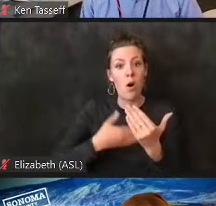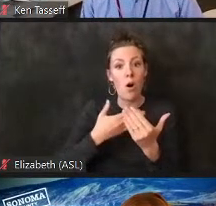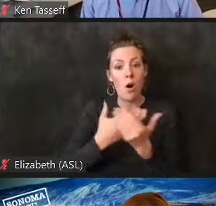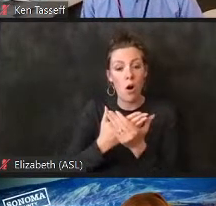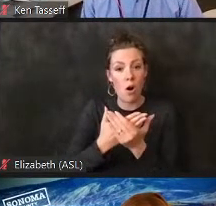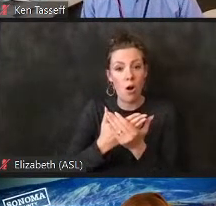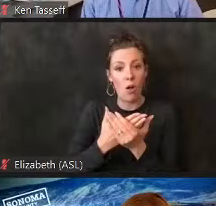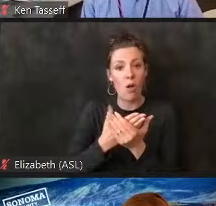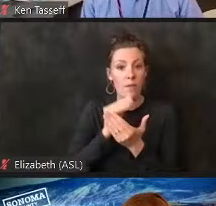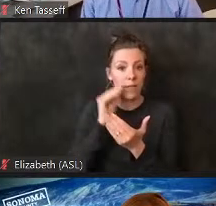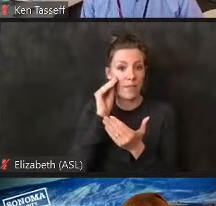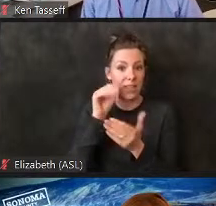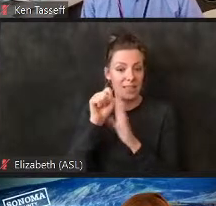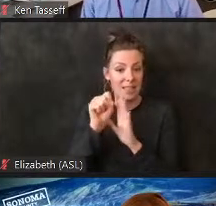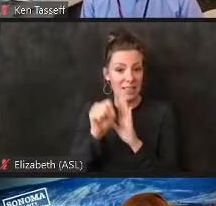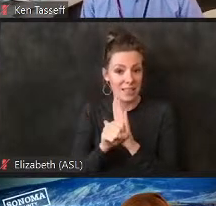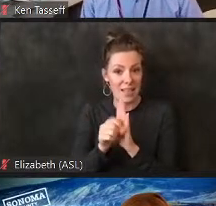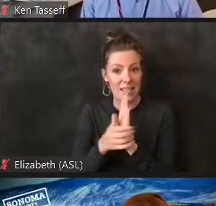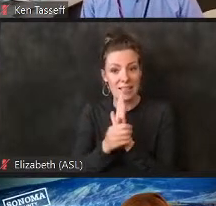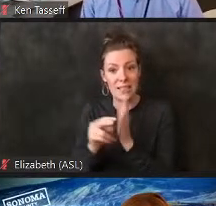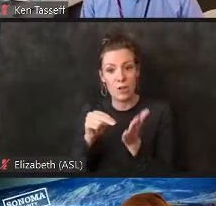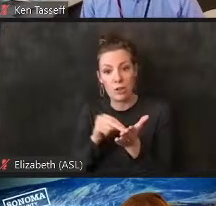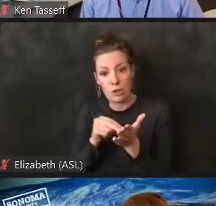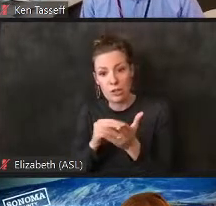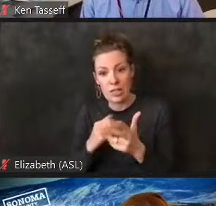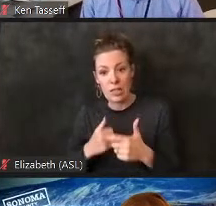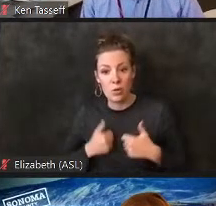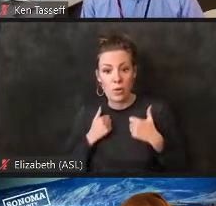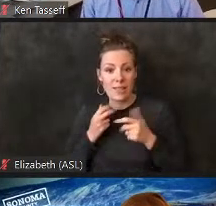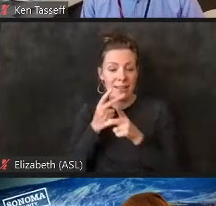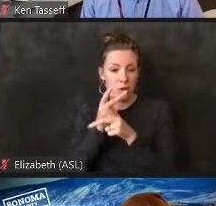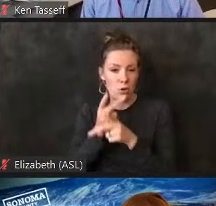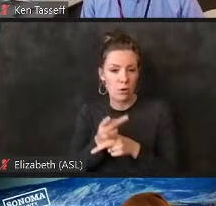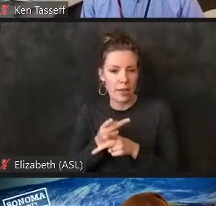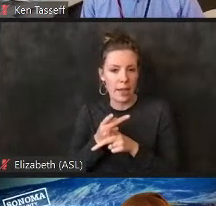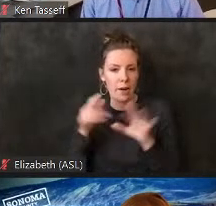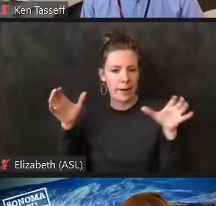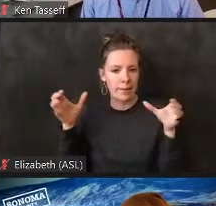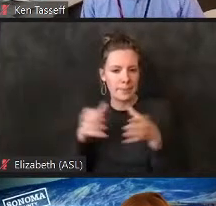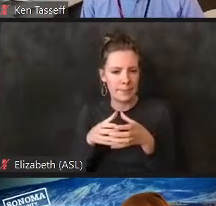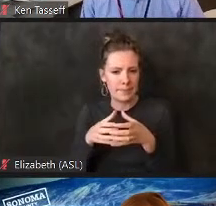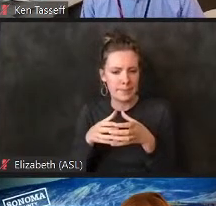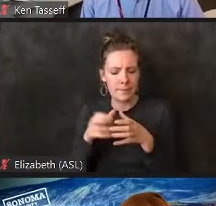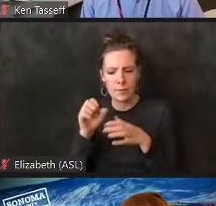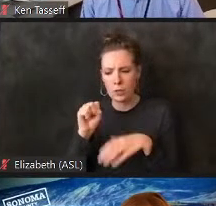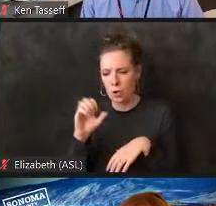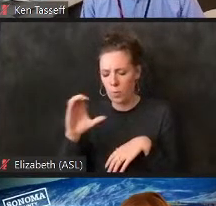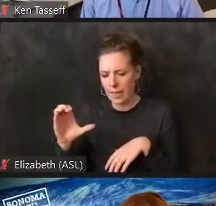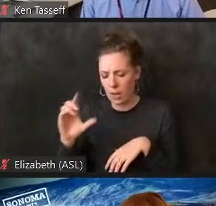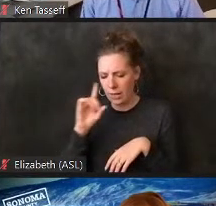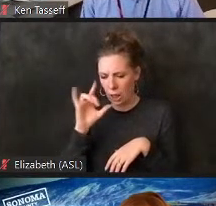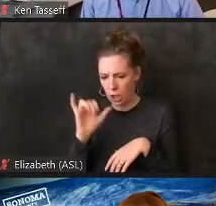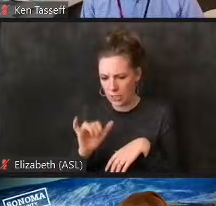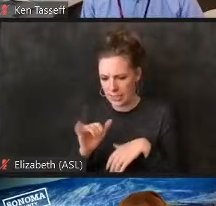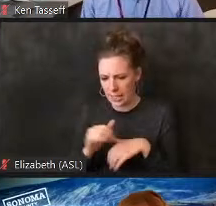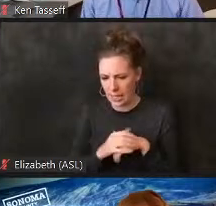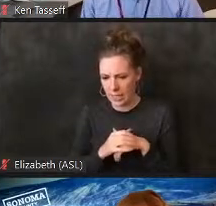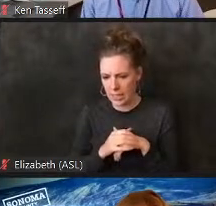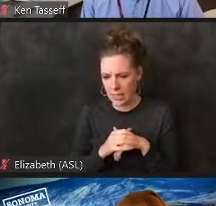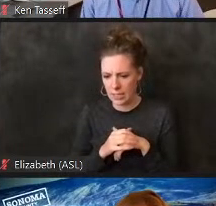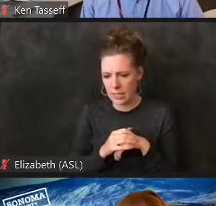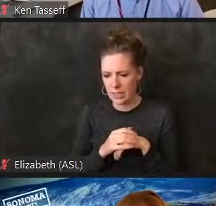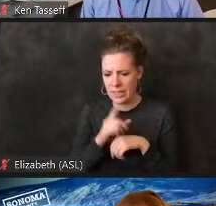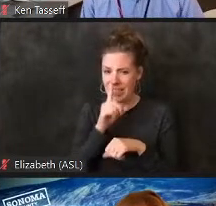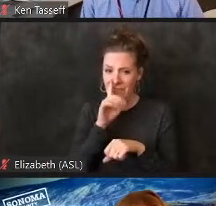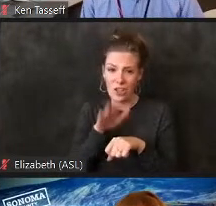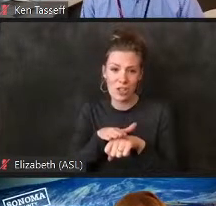state, skilled nursing and residential care, and I narrowed it down to Sonoma County, and it looks like it's a very slow